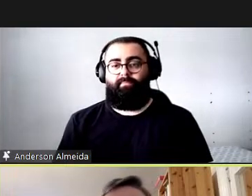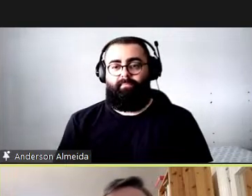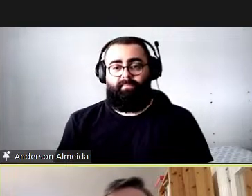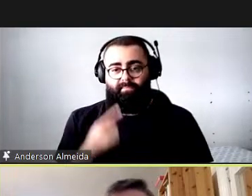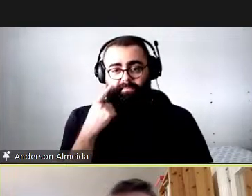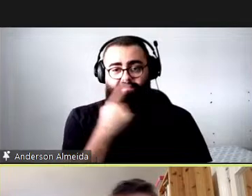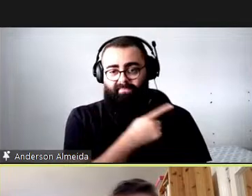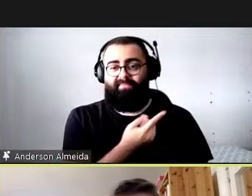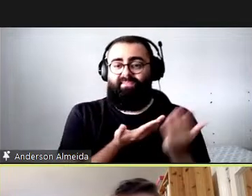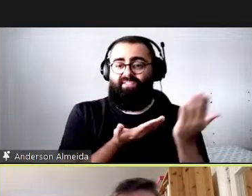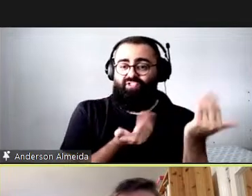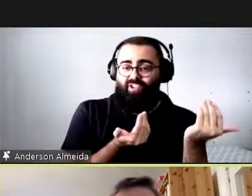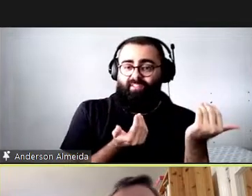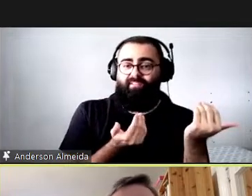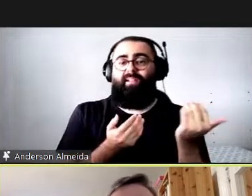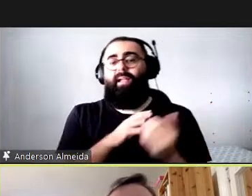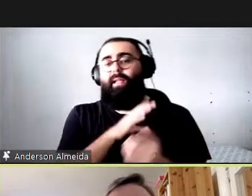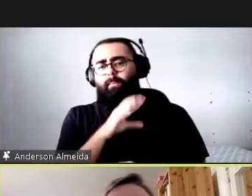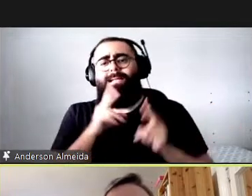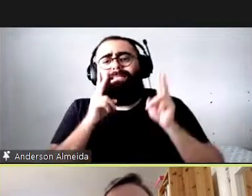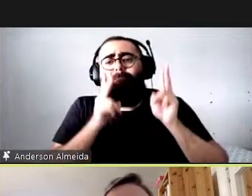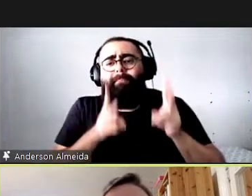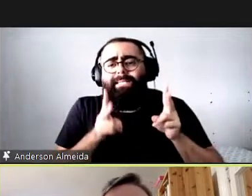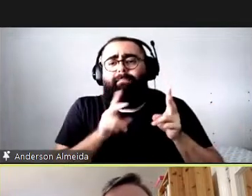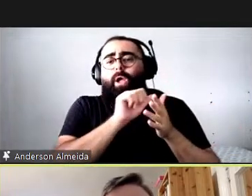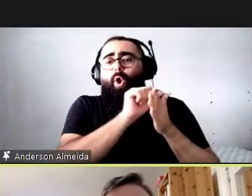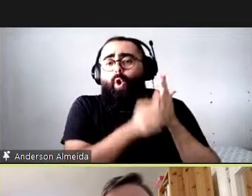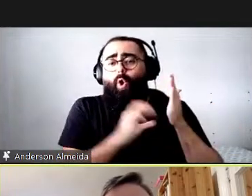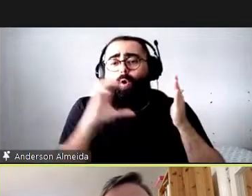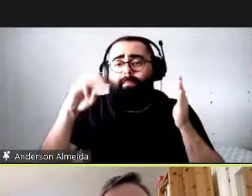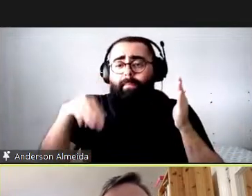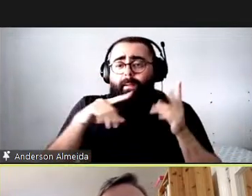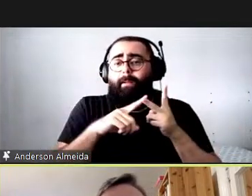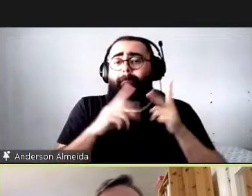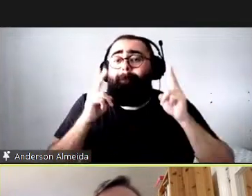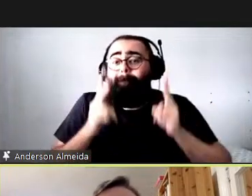So again, same hand shape, same location, but different movements.